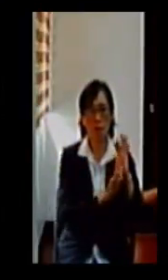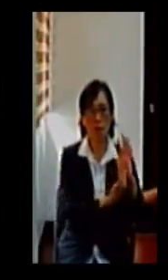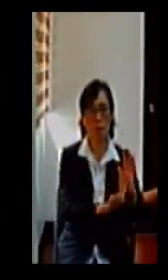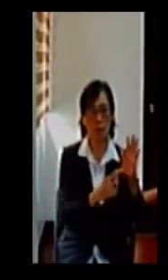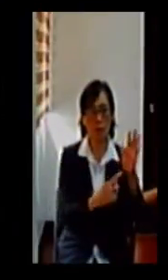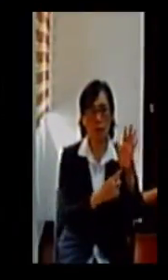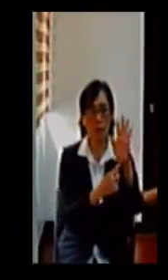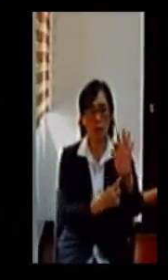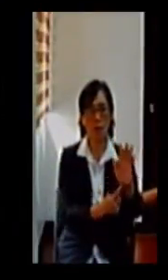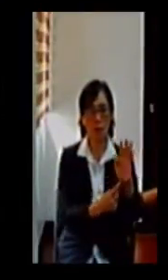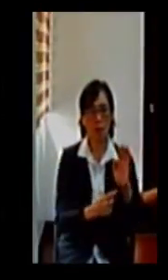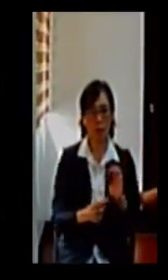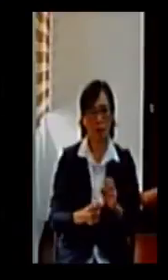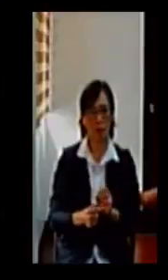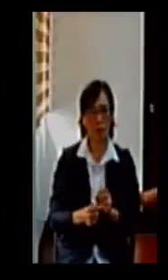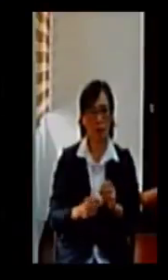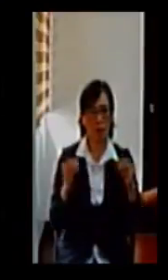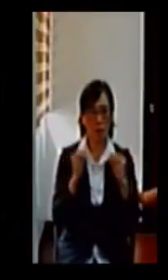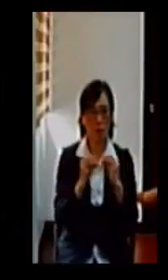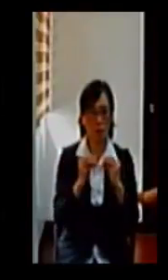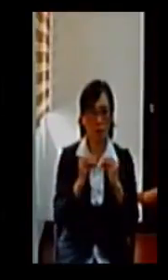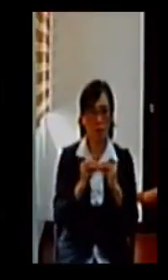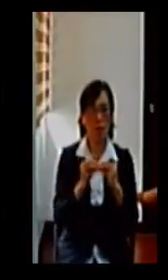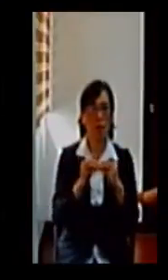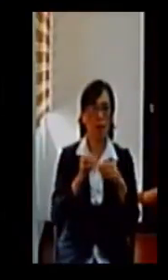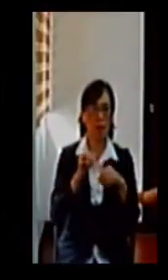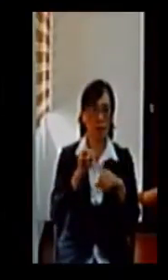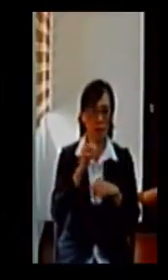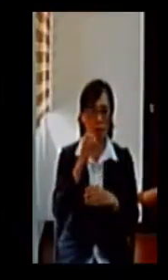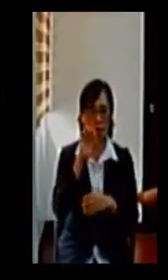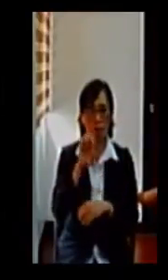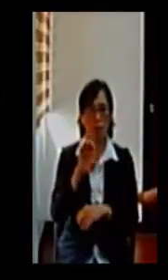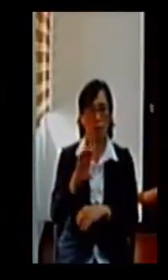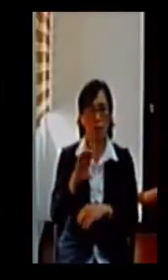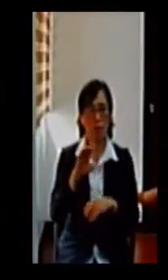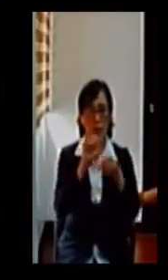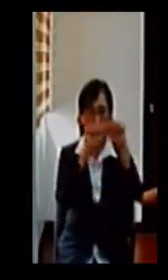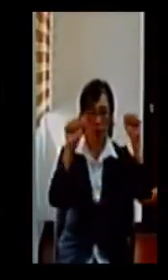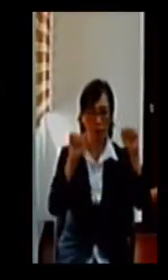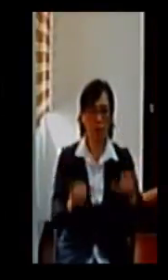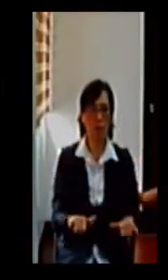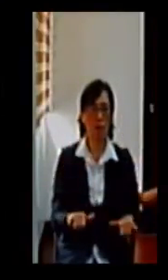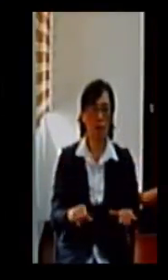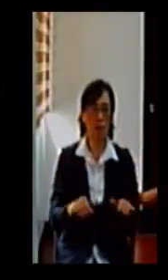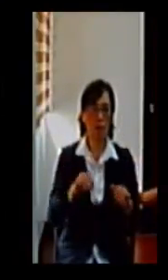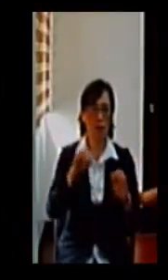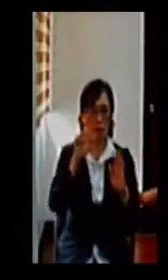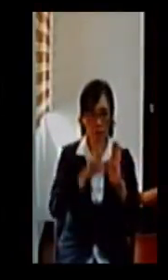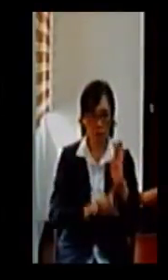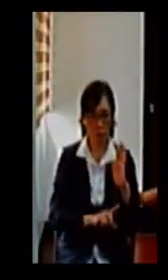that a more intact ecosystem reduces our vulnerabilities. I